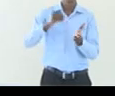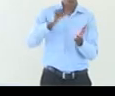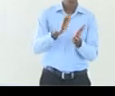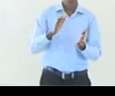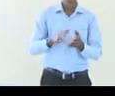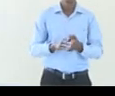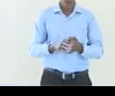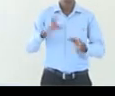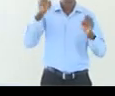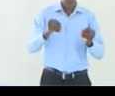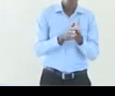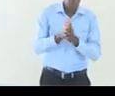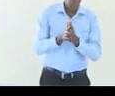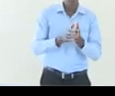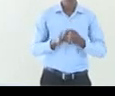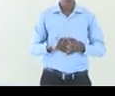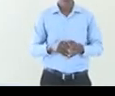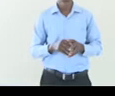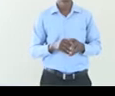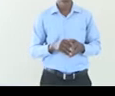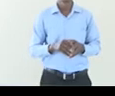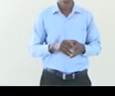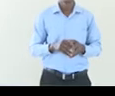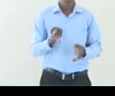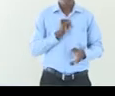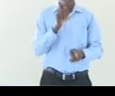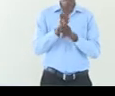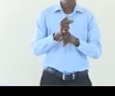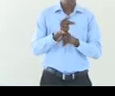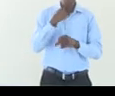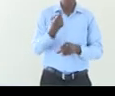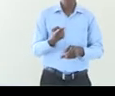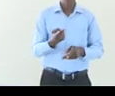how many of our Christians live the Christian life in a very